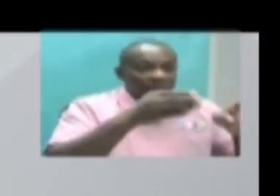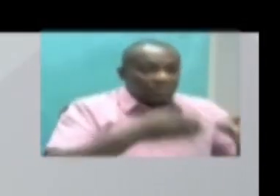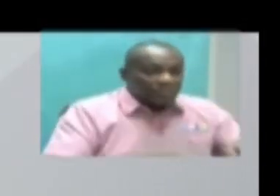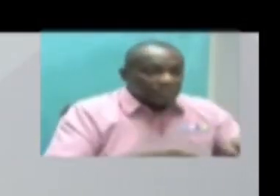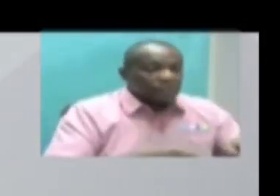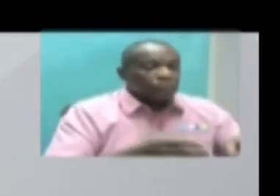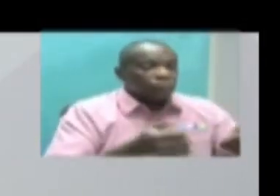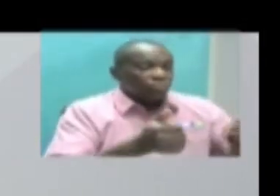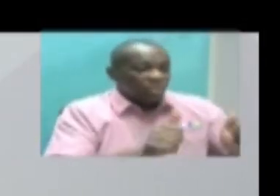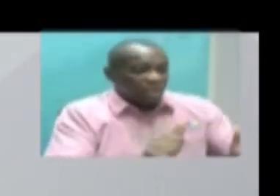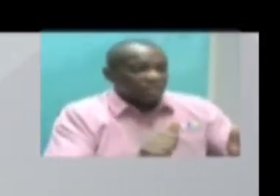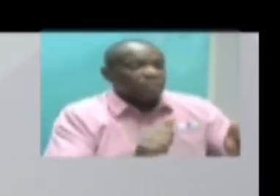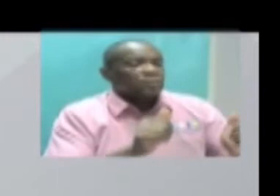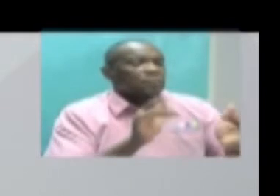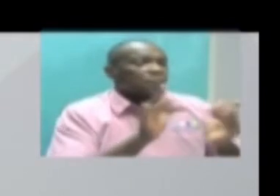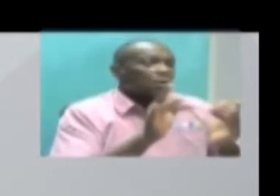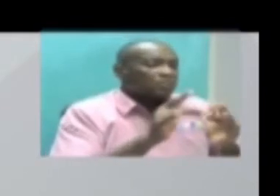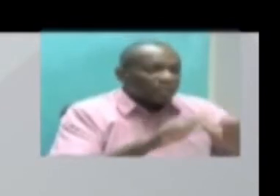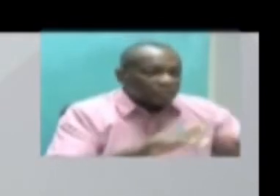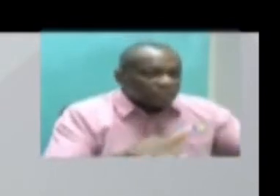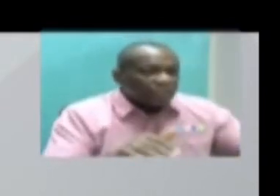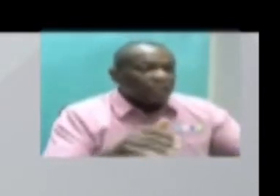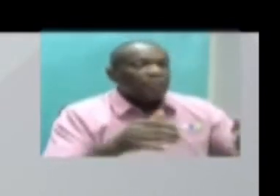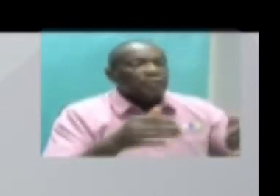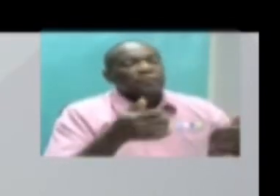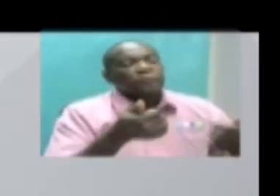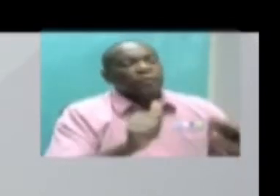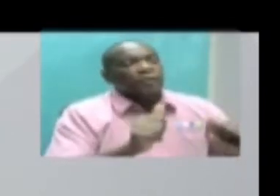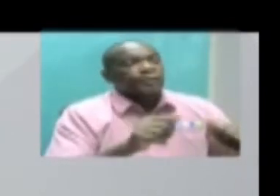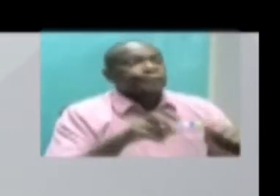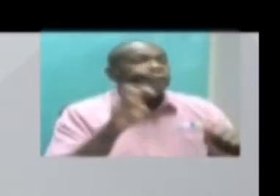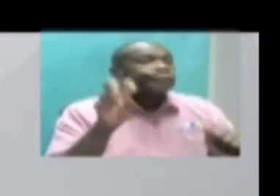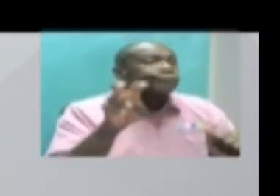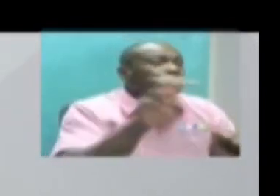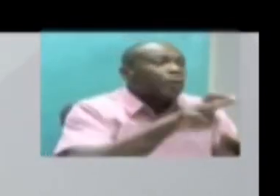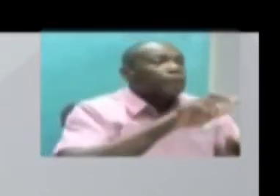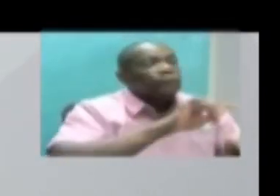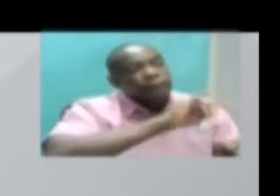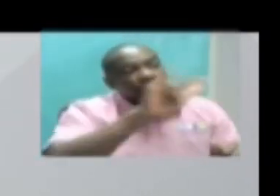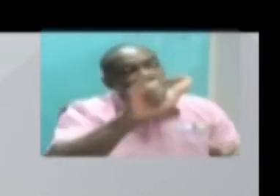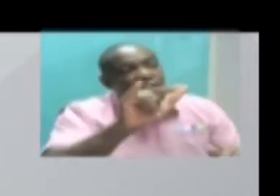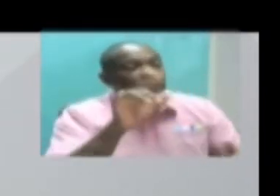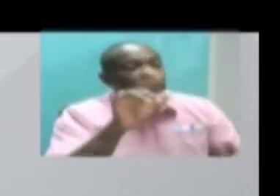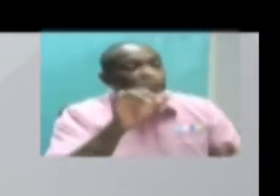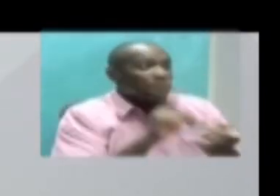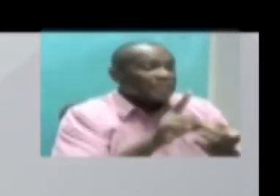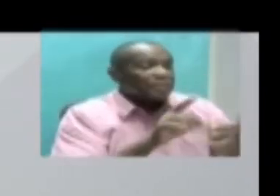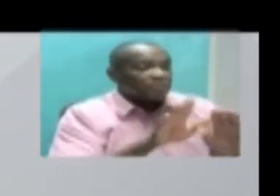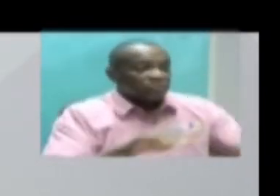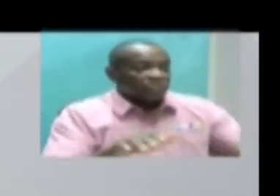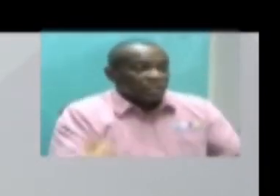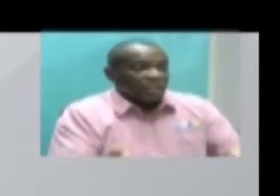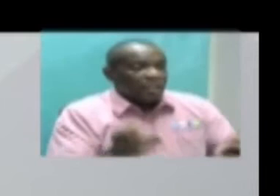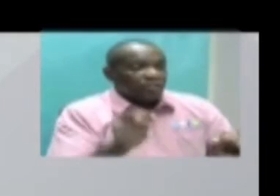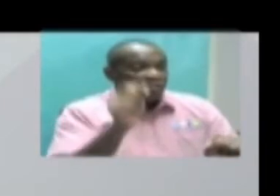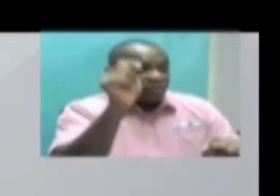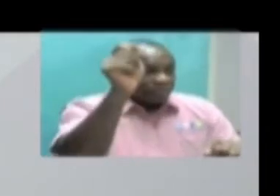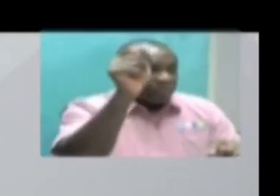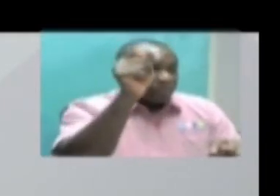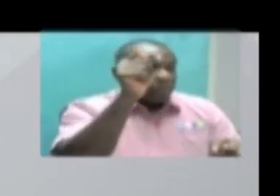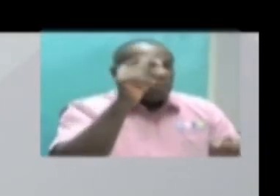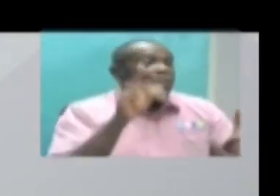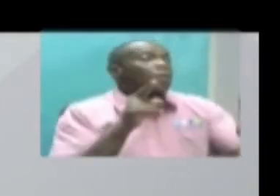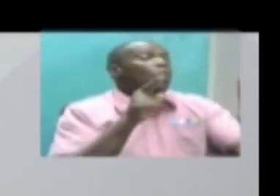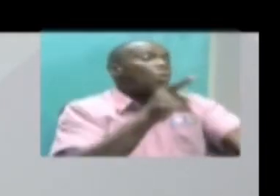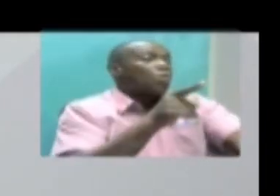or travel for the purpose of meeting the child in Trinidad and Tobago or elsewhere with the intention of doing